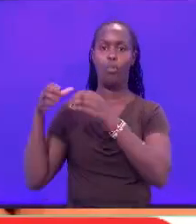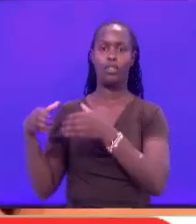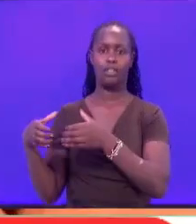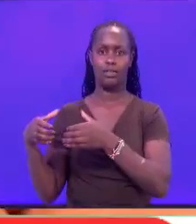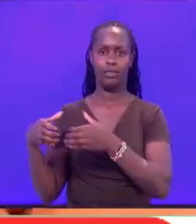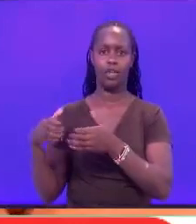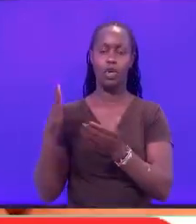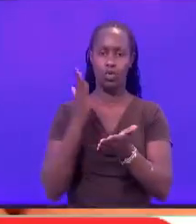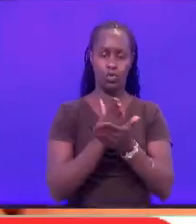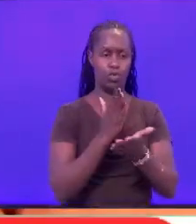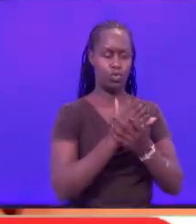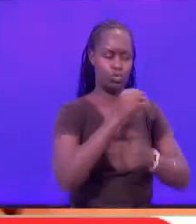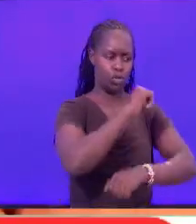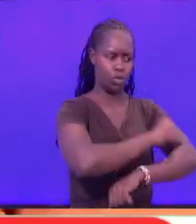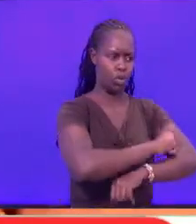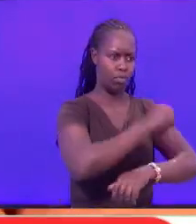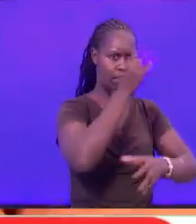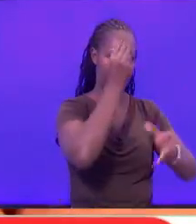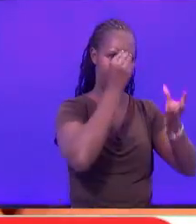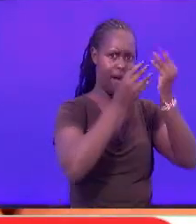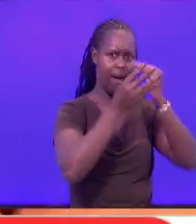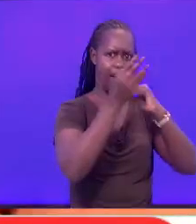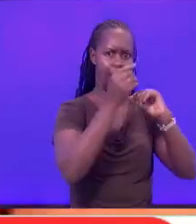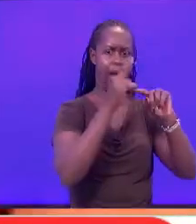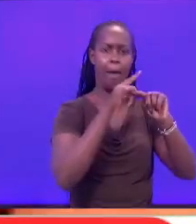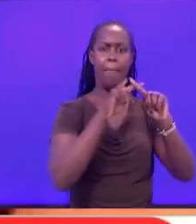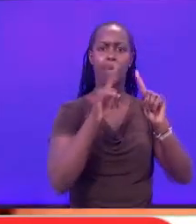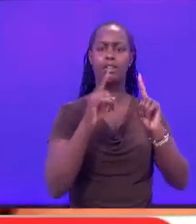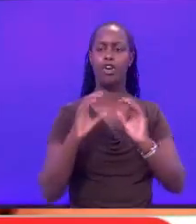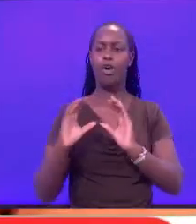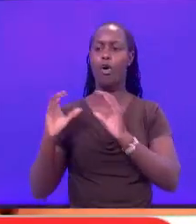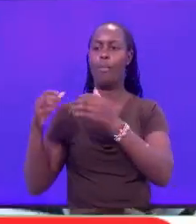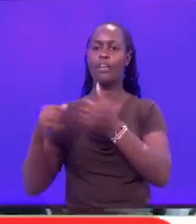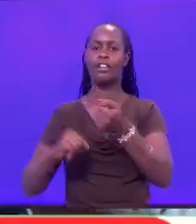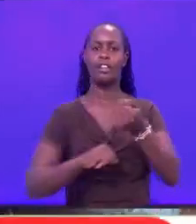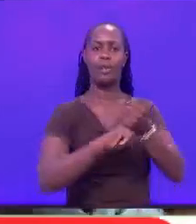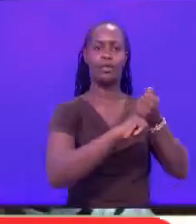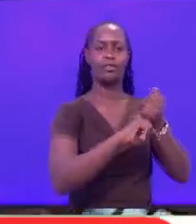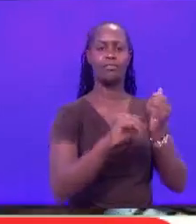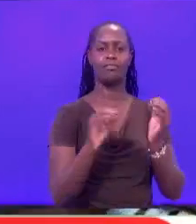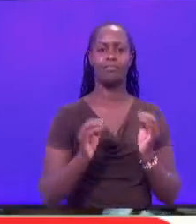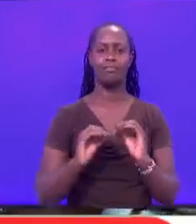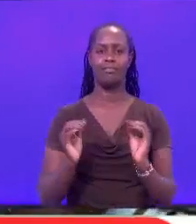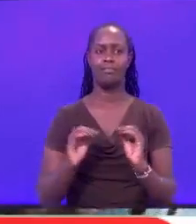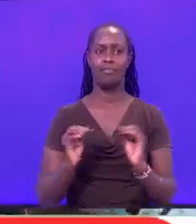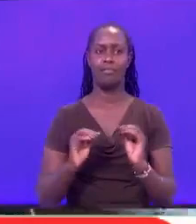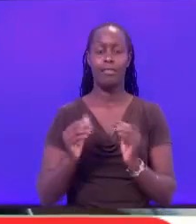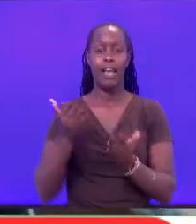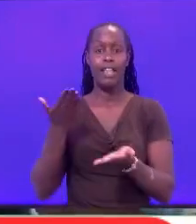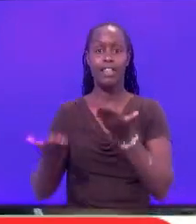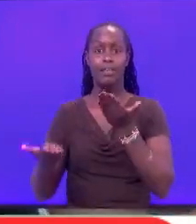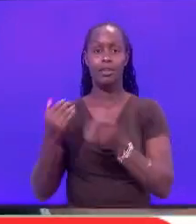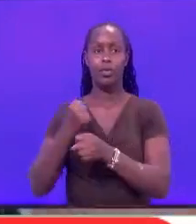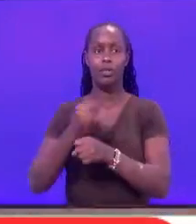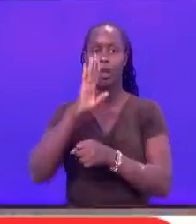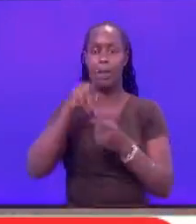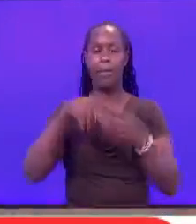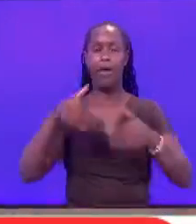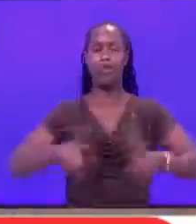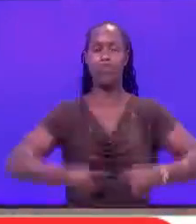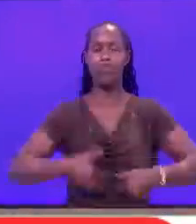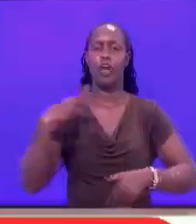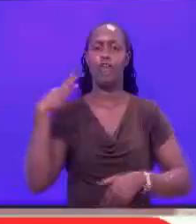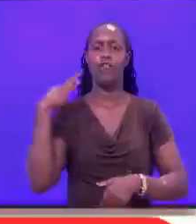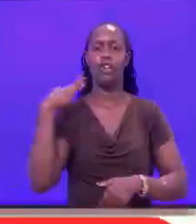yes, happens at school, but is rarely supported or complemented within the community. The assessment was carried out by a team of youthful volunteers